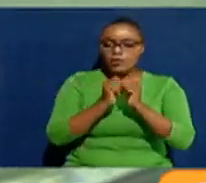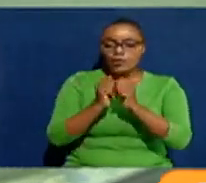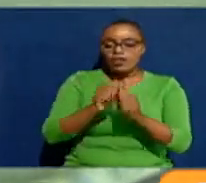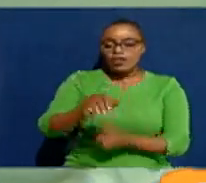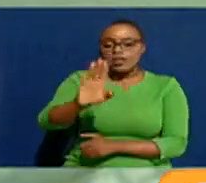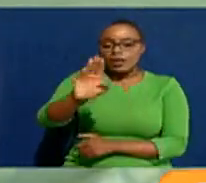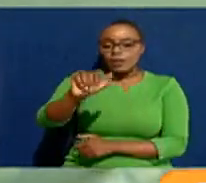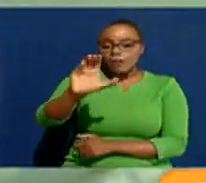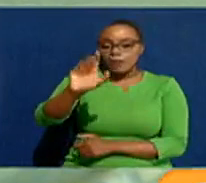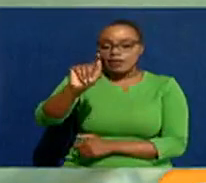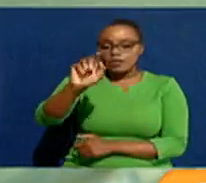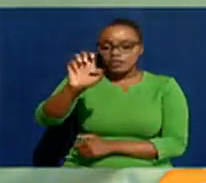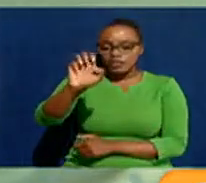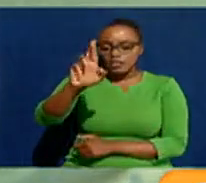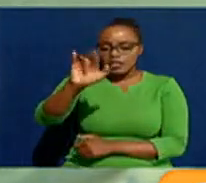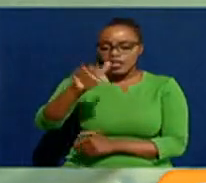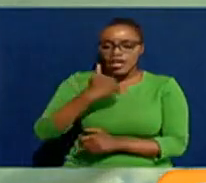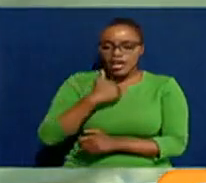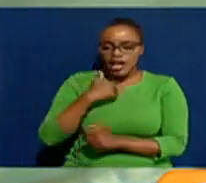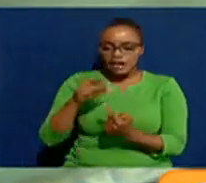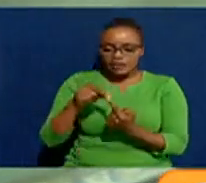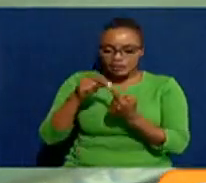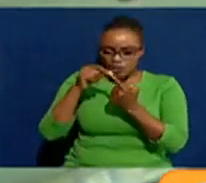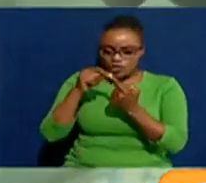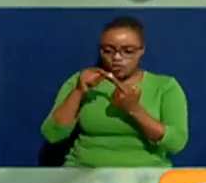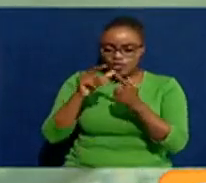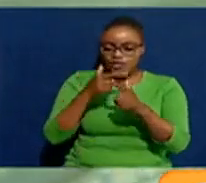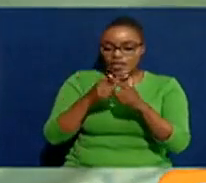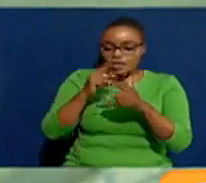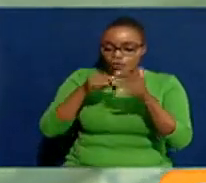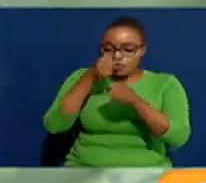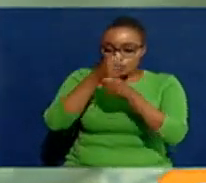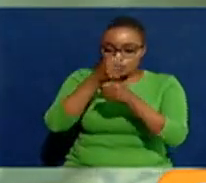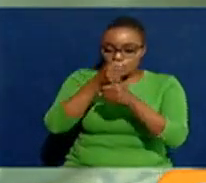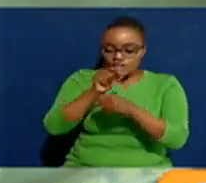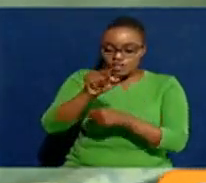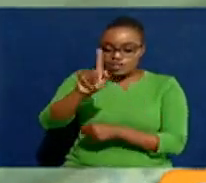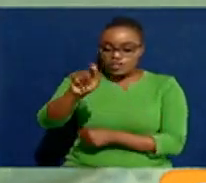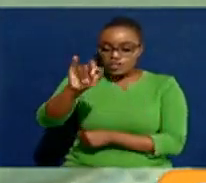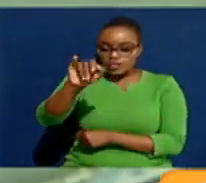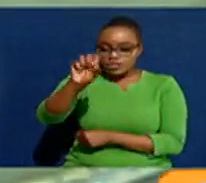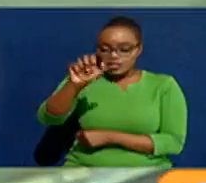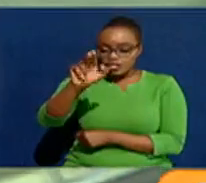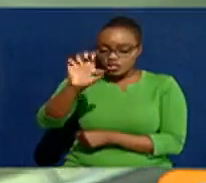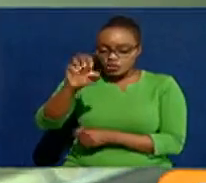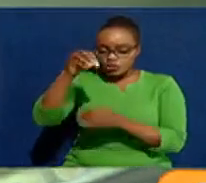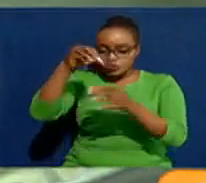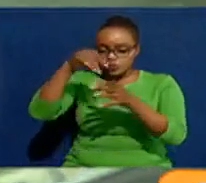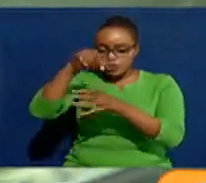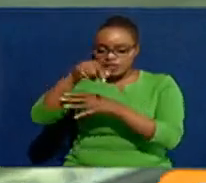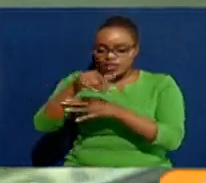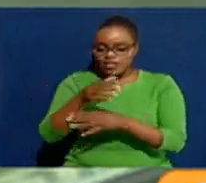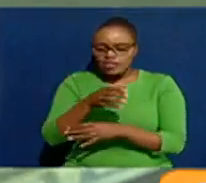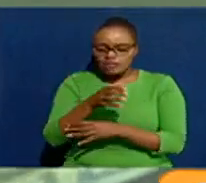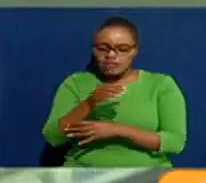bacteria that has got the expression cassette. And then what it will be done, this tissue is now dropped into that liquid part of